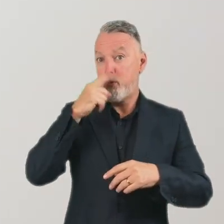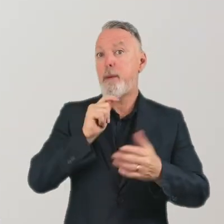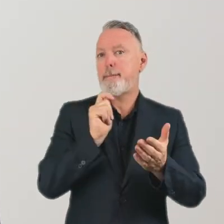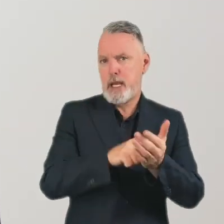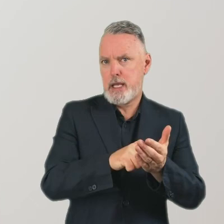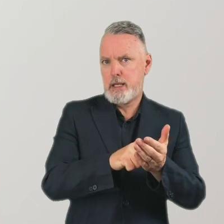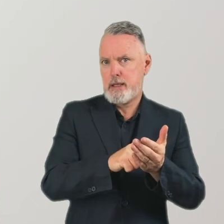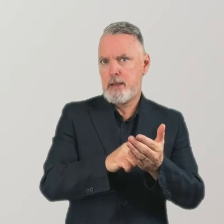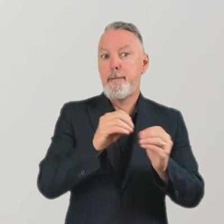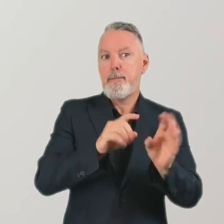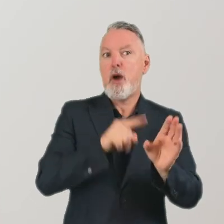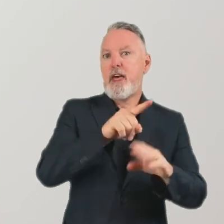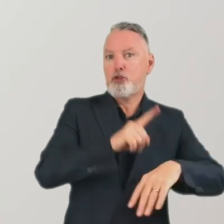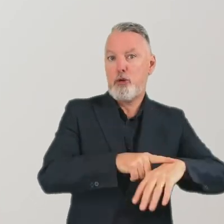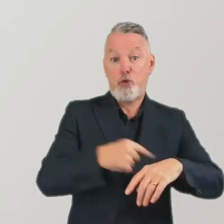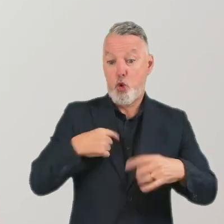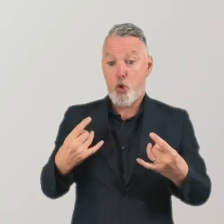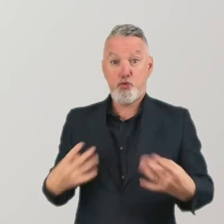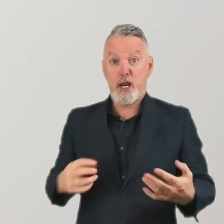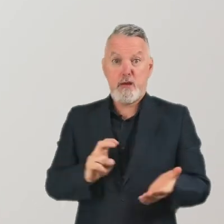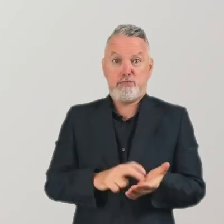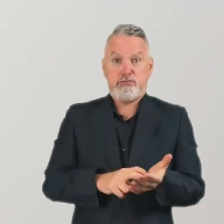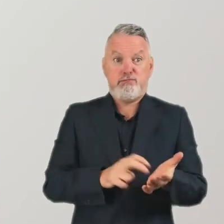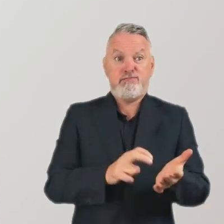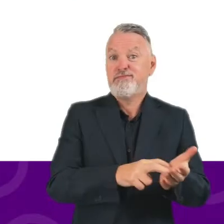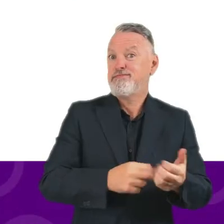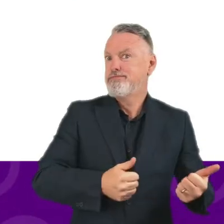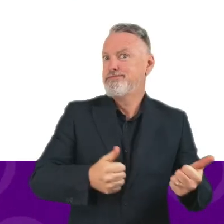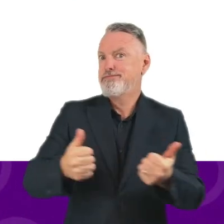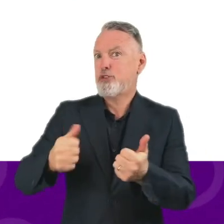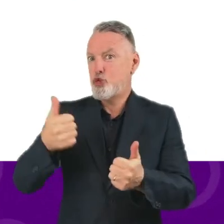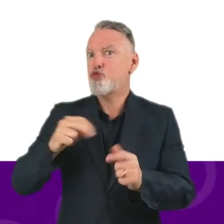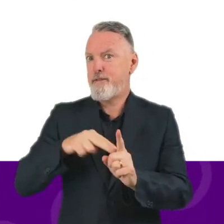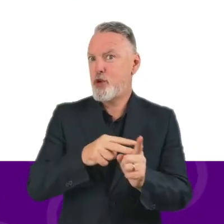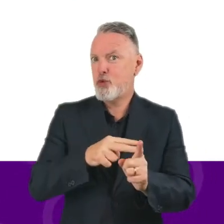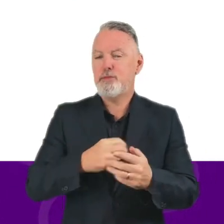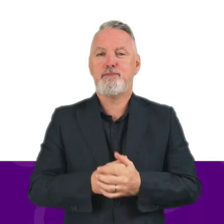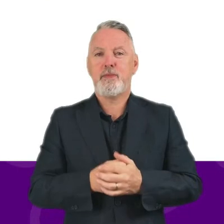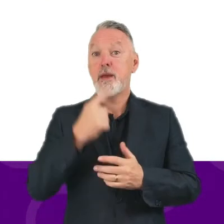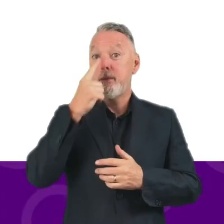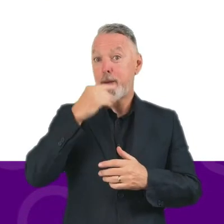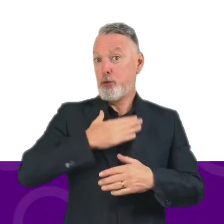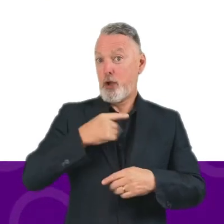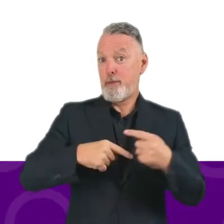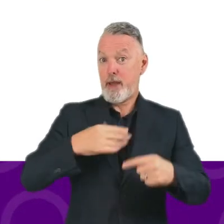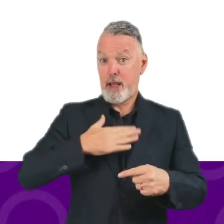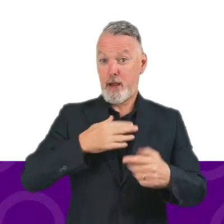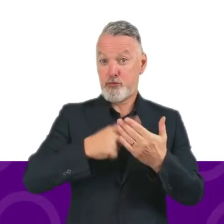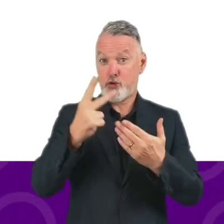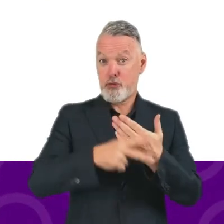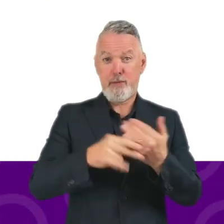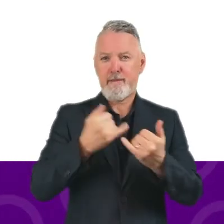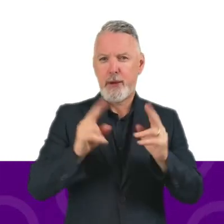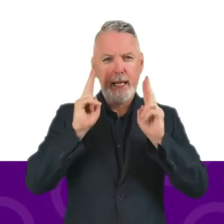Already, we're starting to get paying customers and some great reviews. What people seem to love most is our clean and